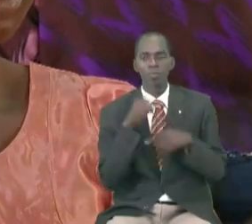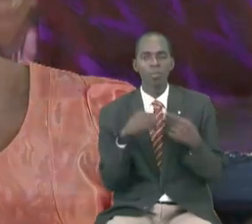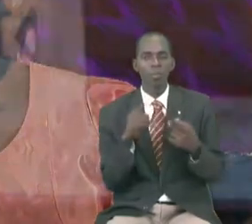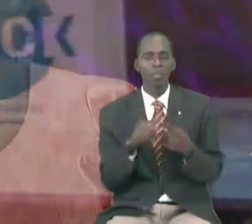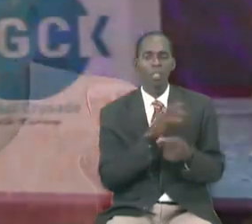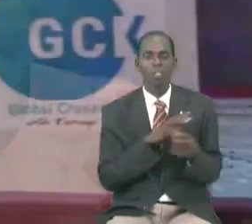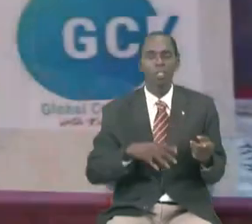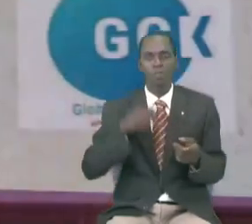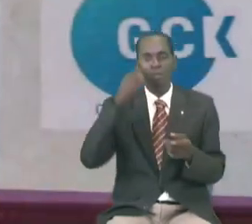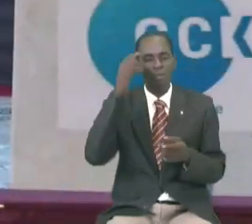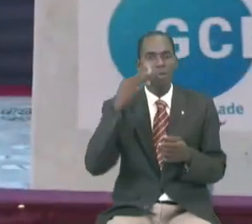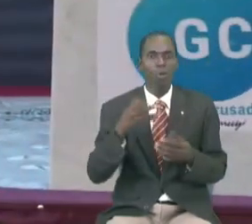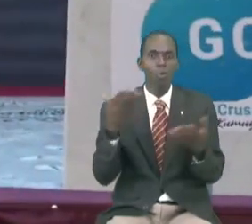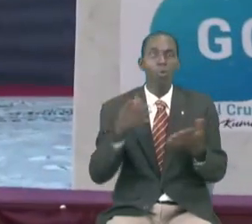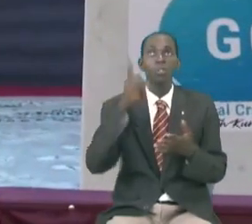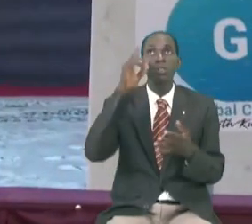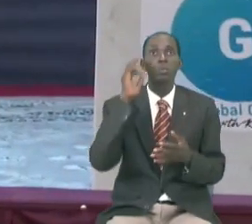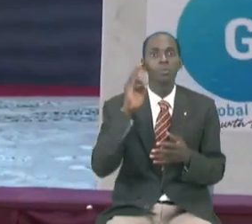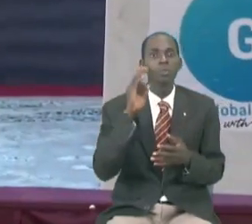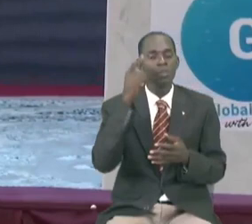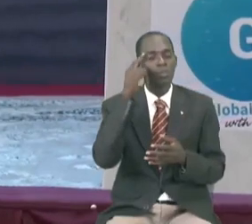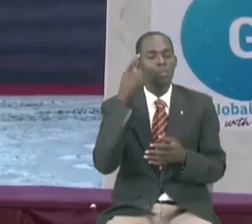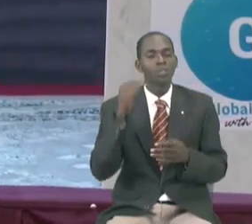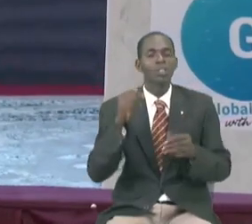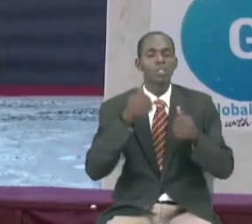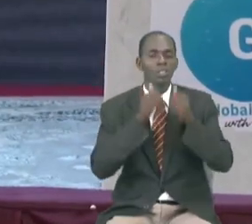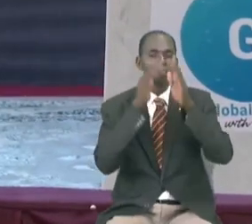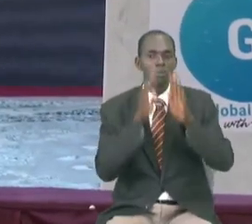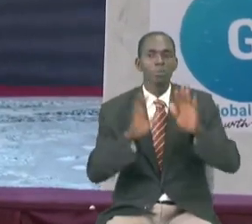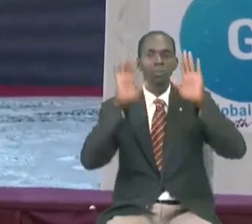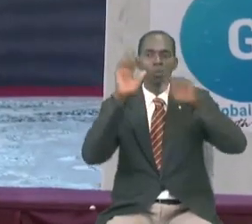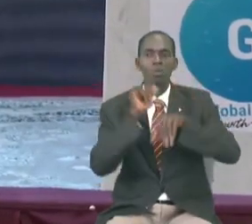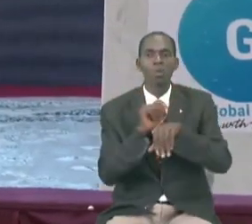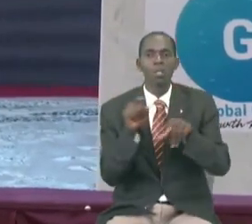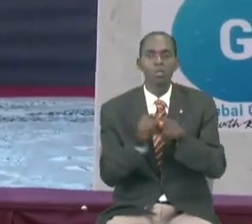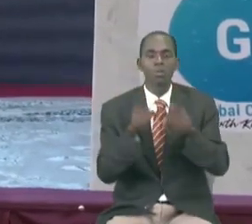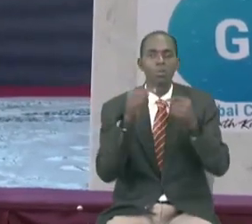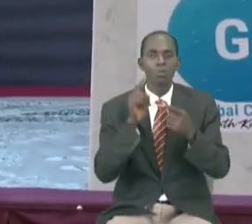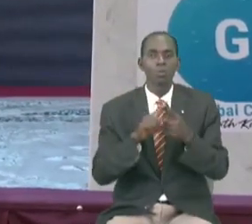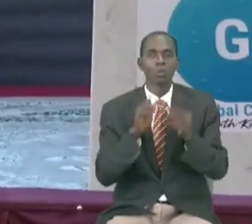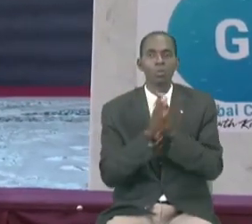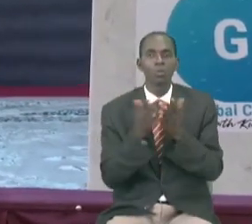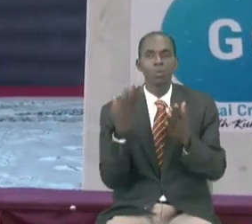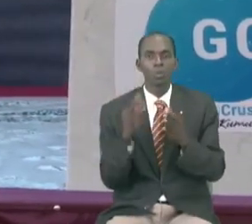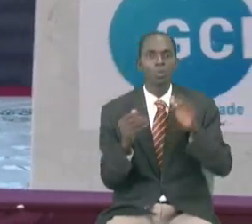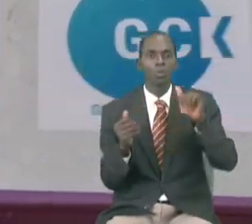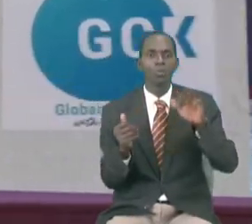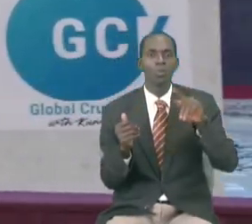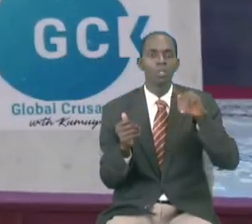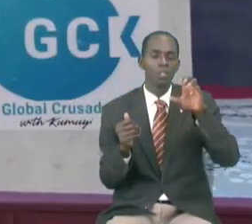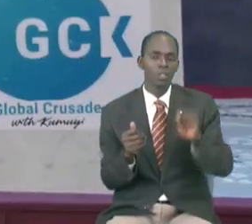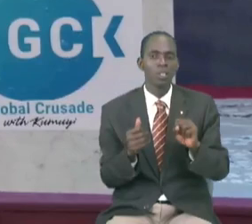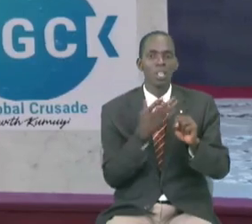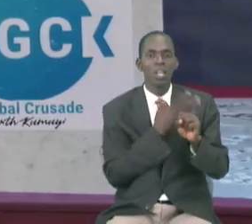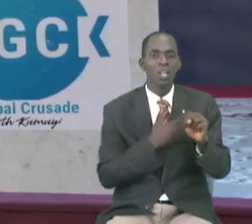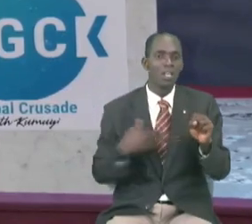there were those Pharisees again. They had not all died, and they protested against what the apostles were preaching.